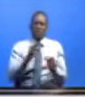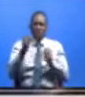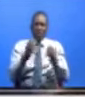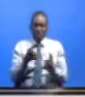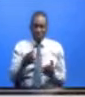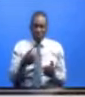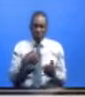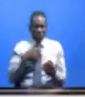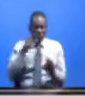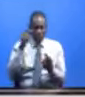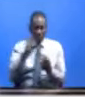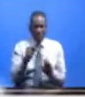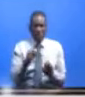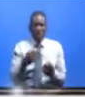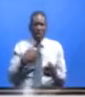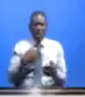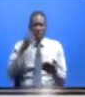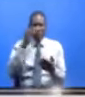get their feedback,